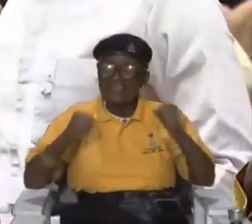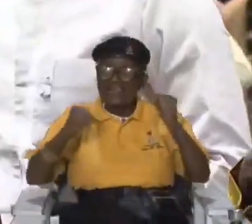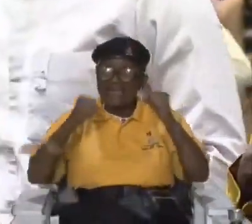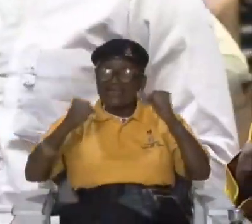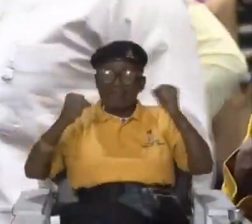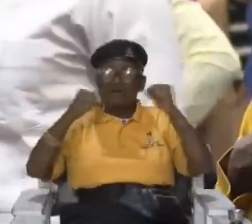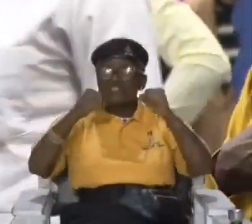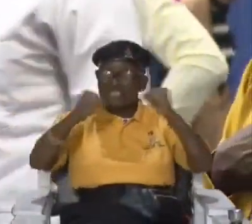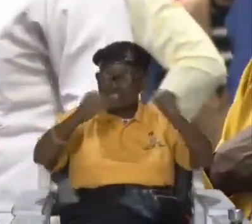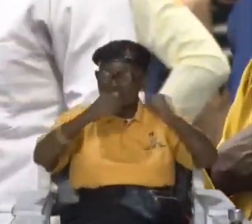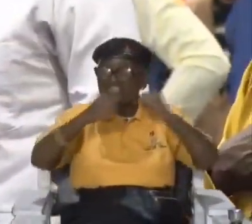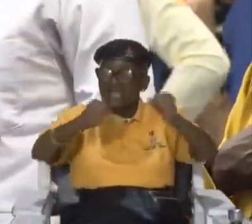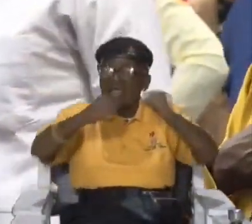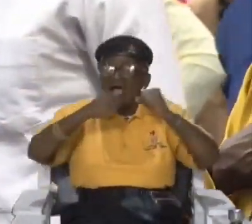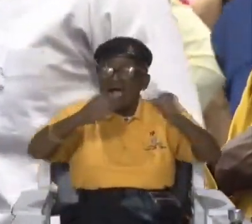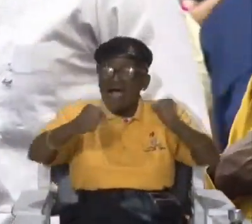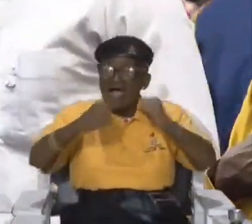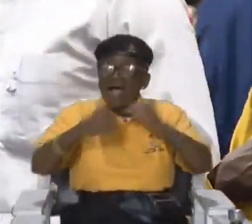Thank you, Father.